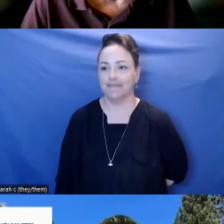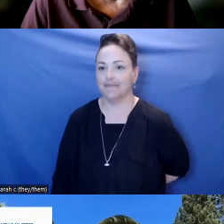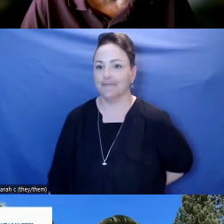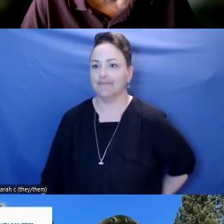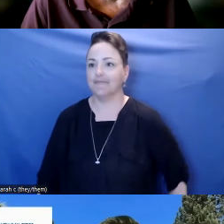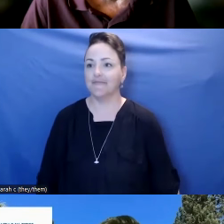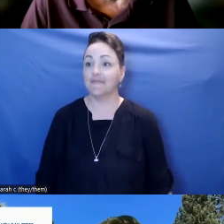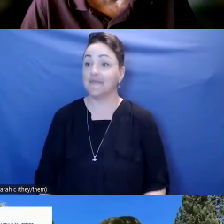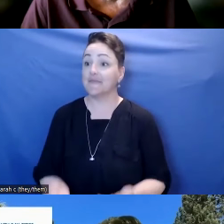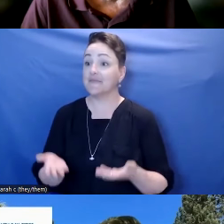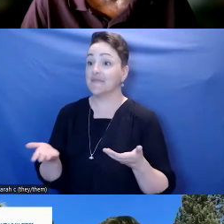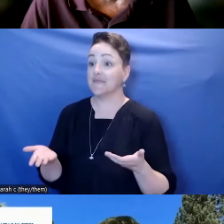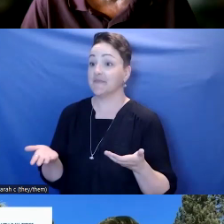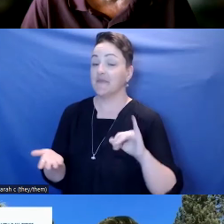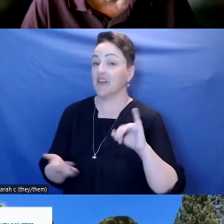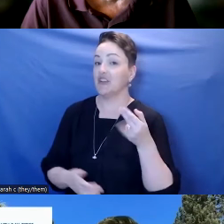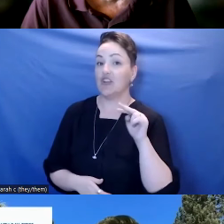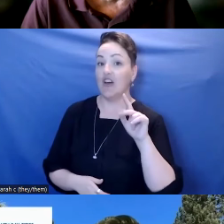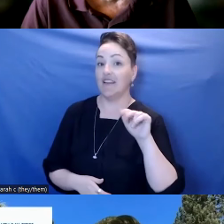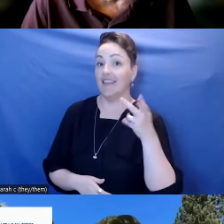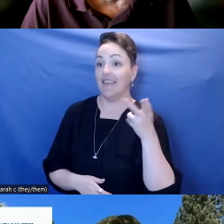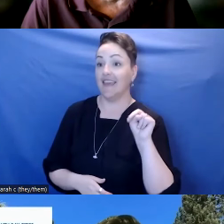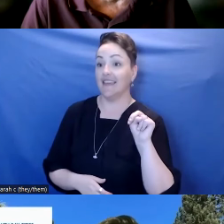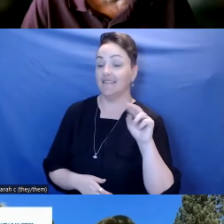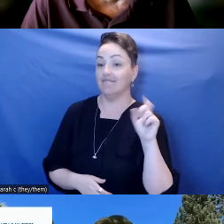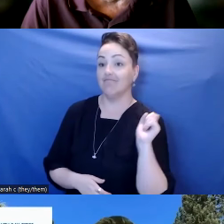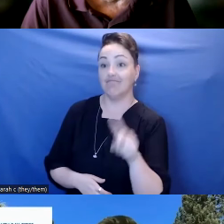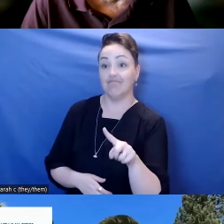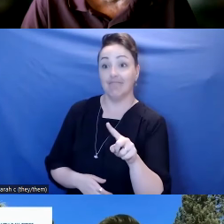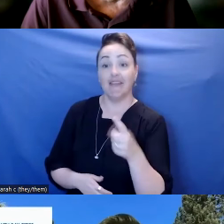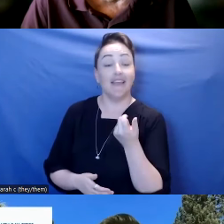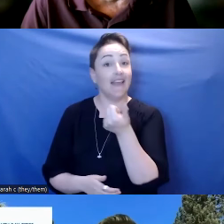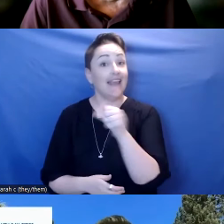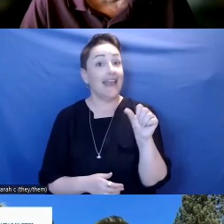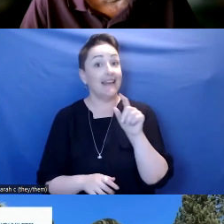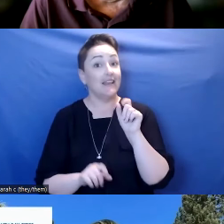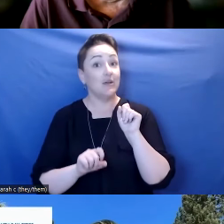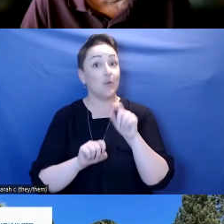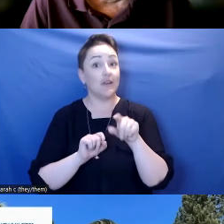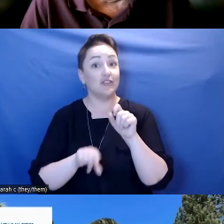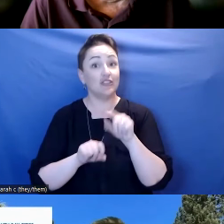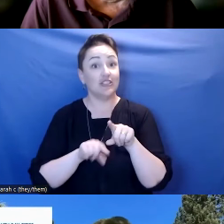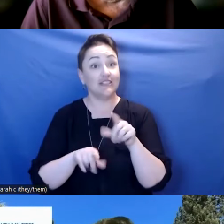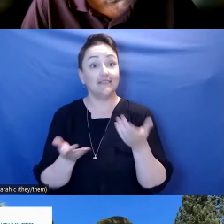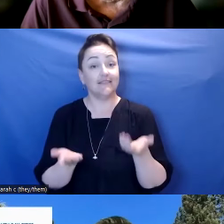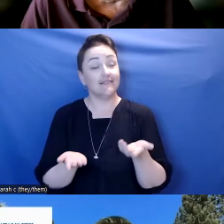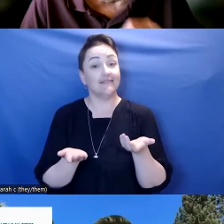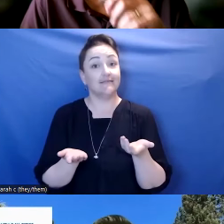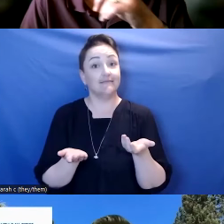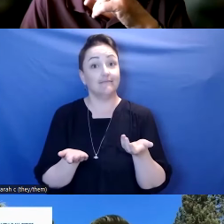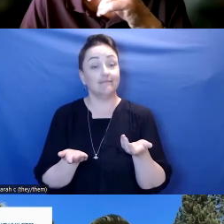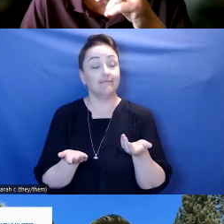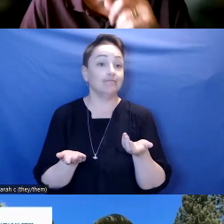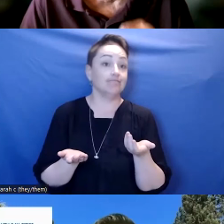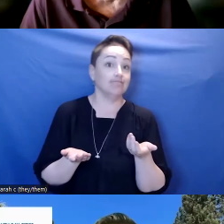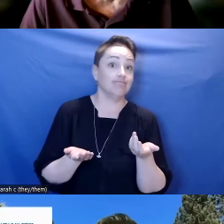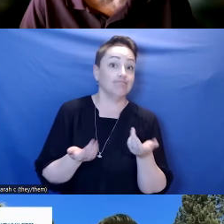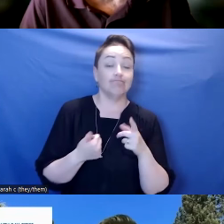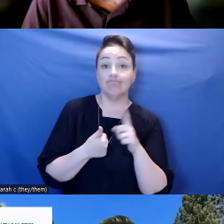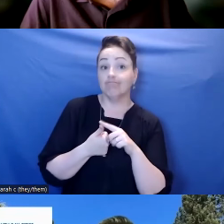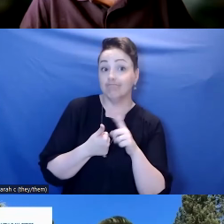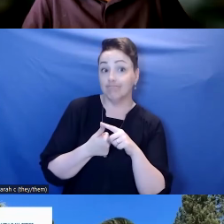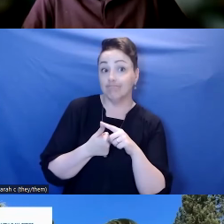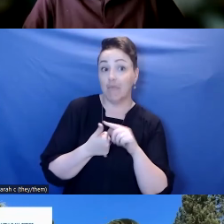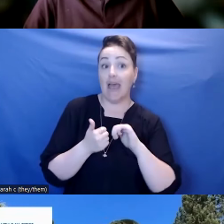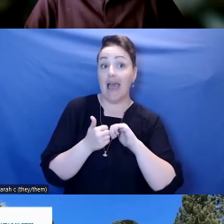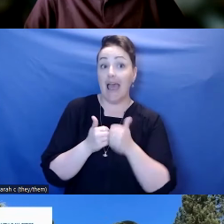Any questions from folks today on how we're looking into using the OTR